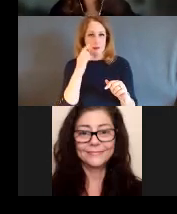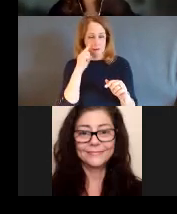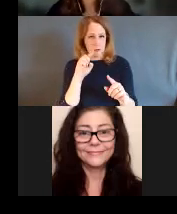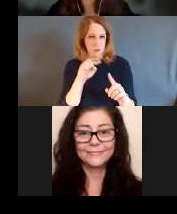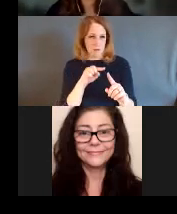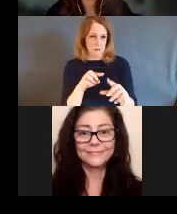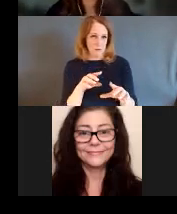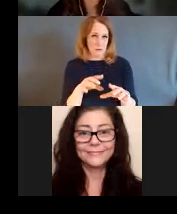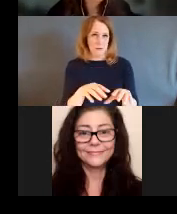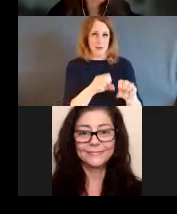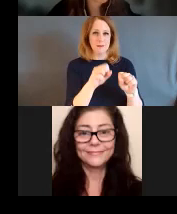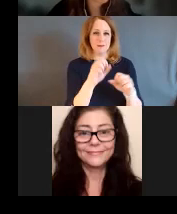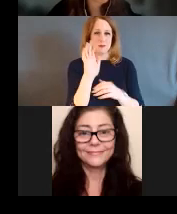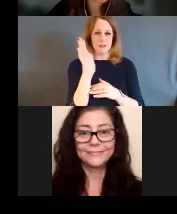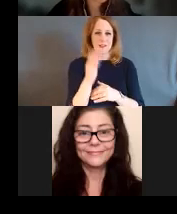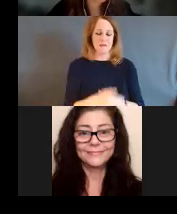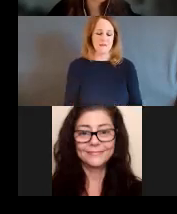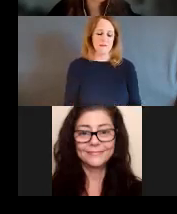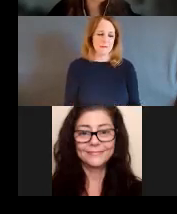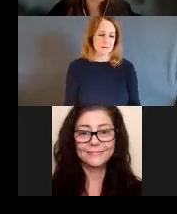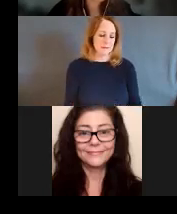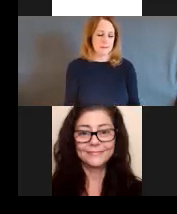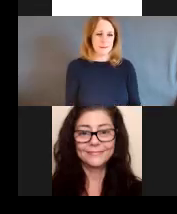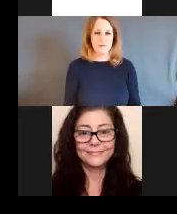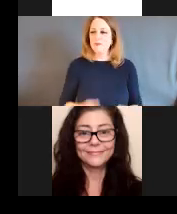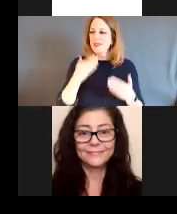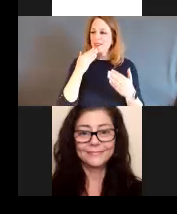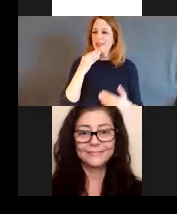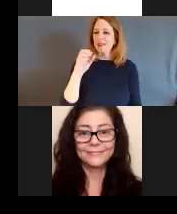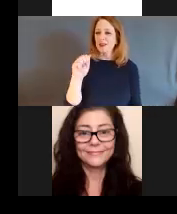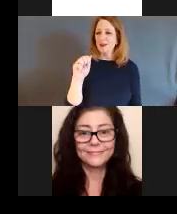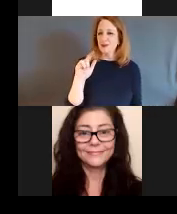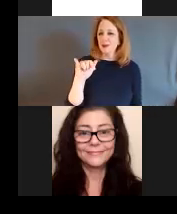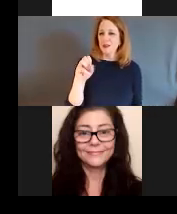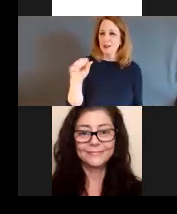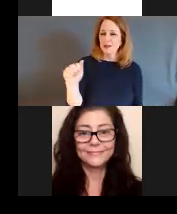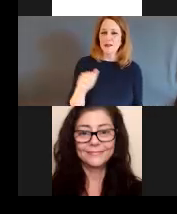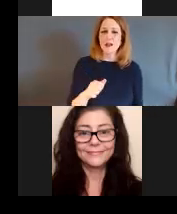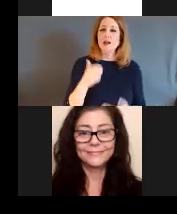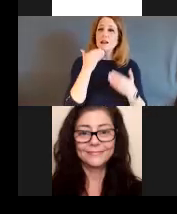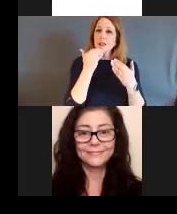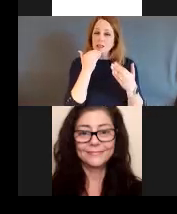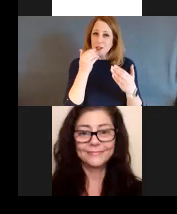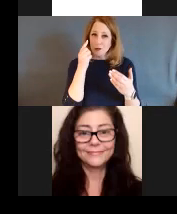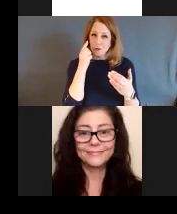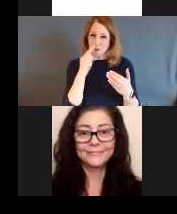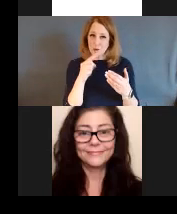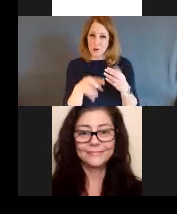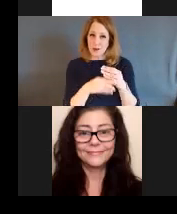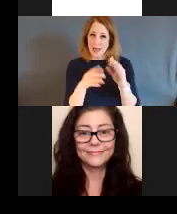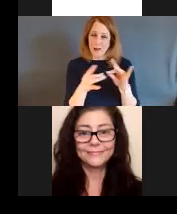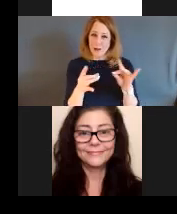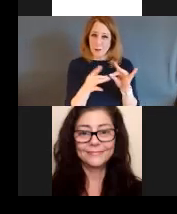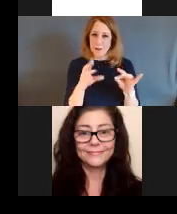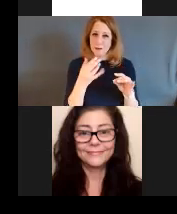up presentation. Thank you. Thanks, Alyssa. And thank you all for putting those comments in the chat.